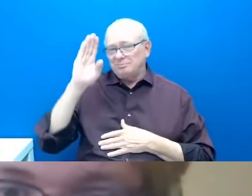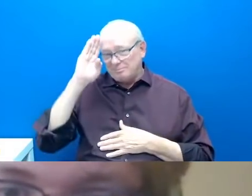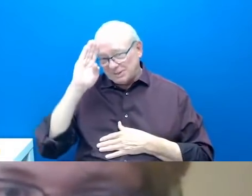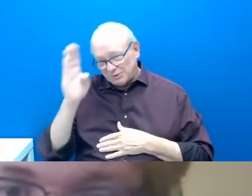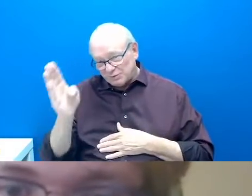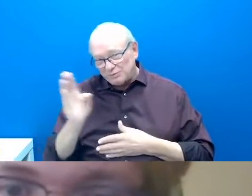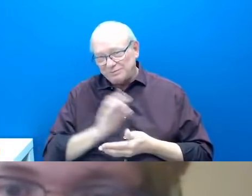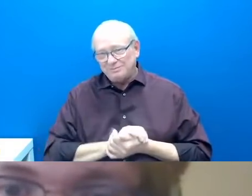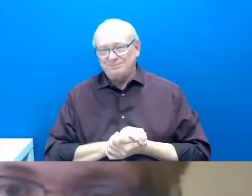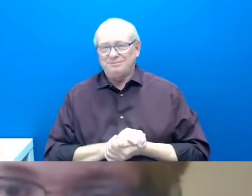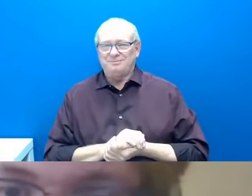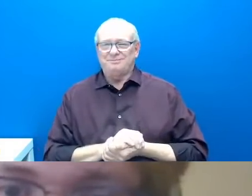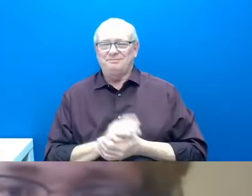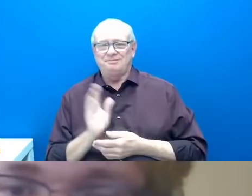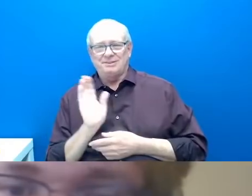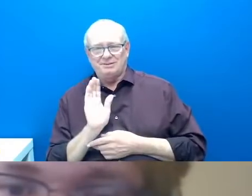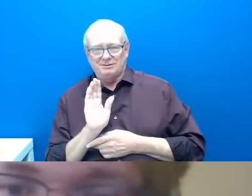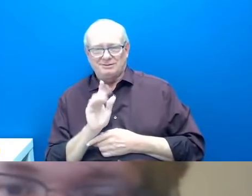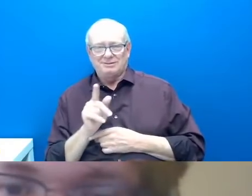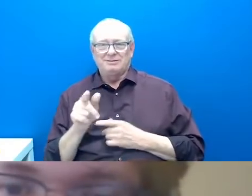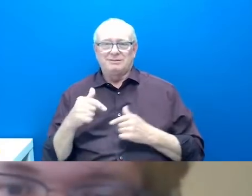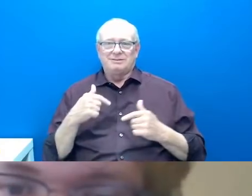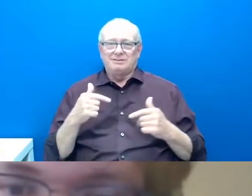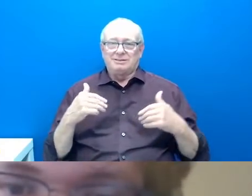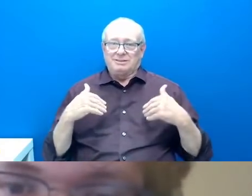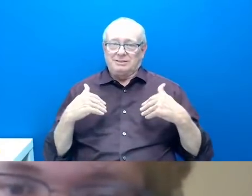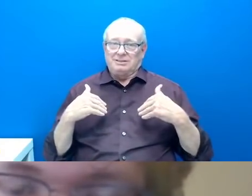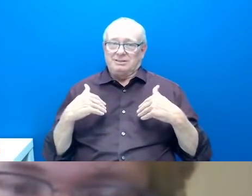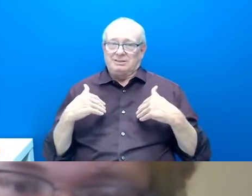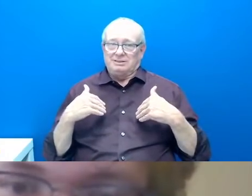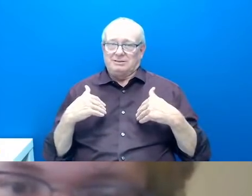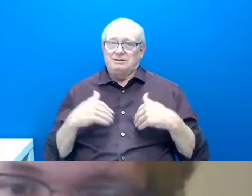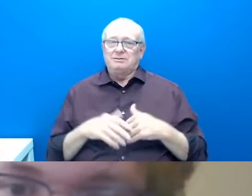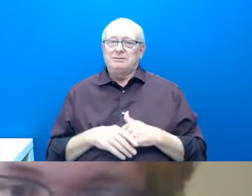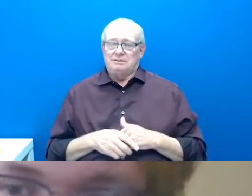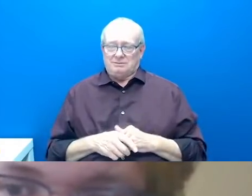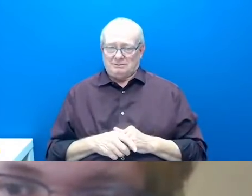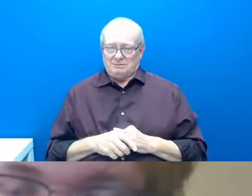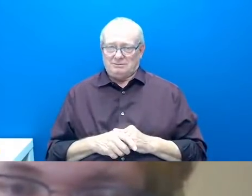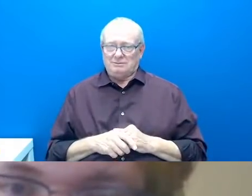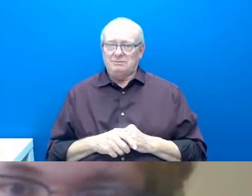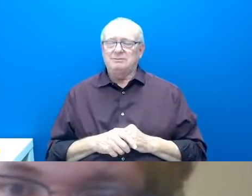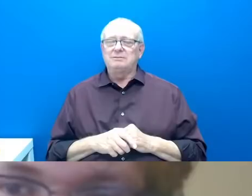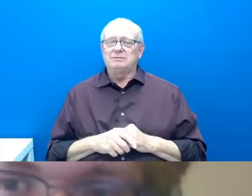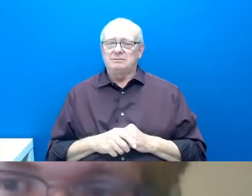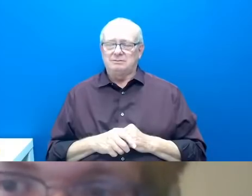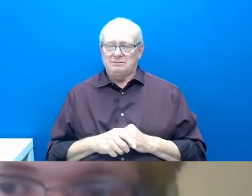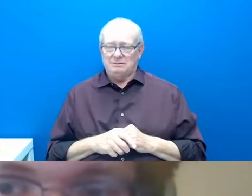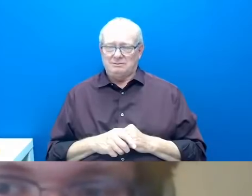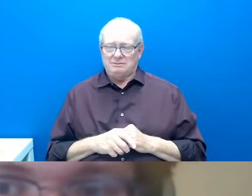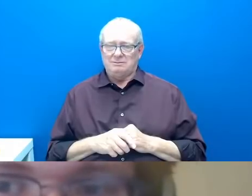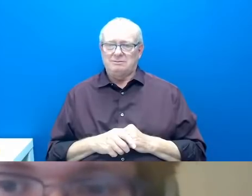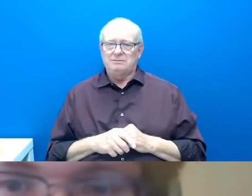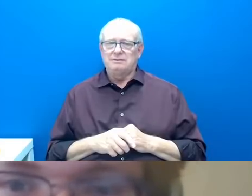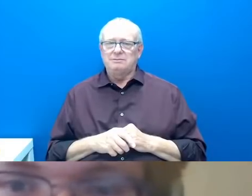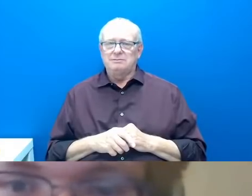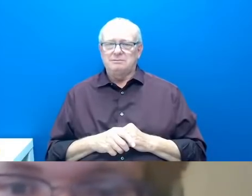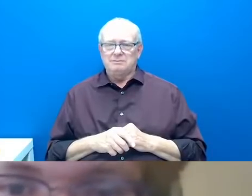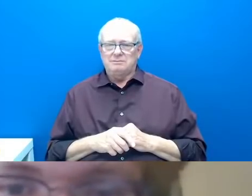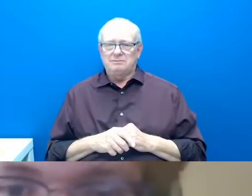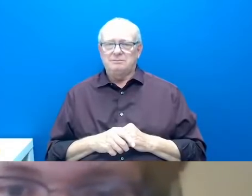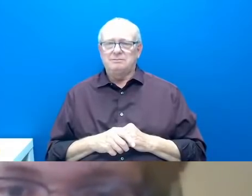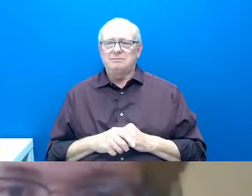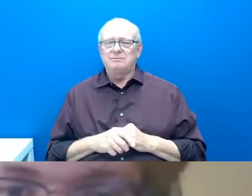Hi, Eric. Hello. Thank you very much for being with us today.